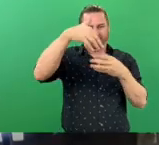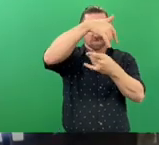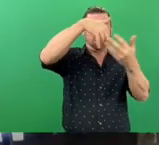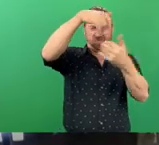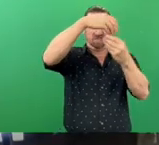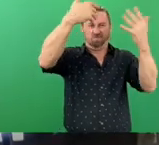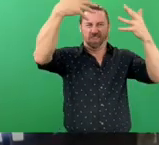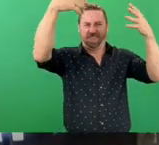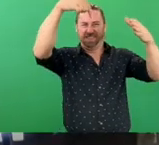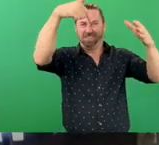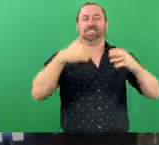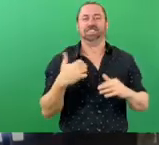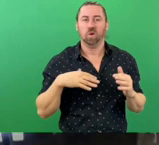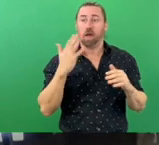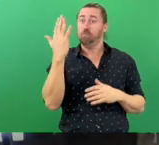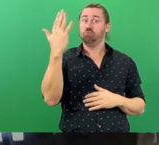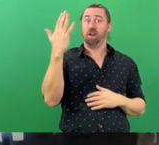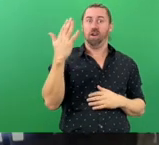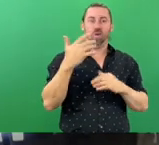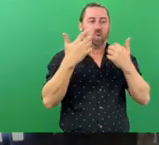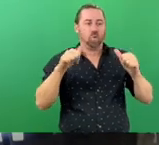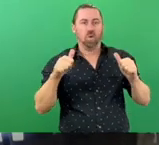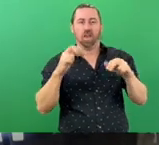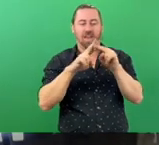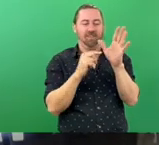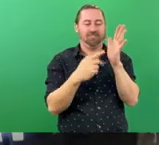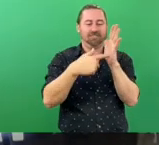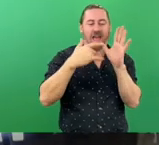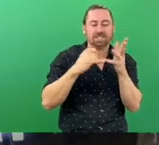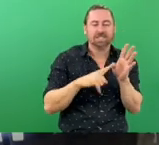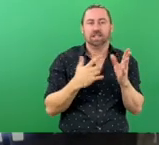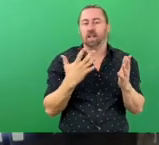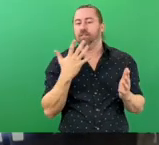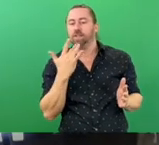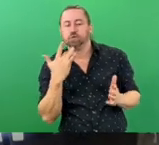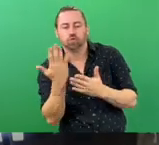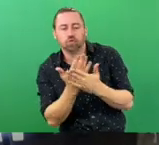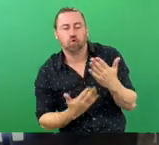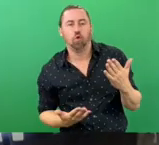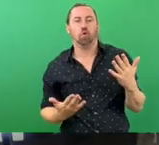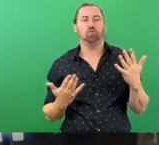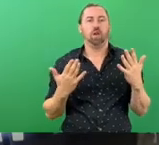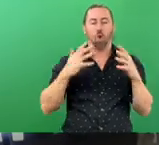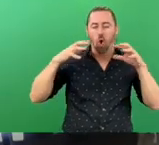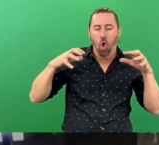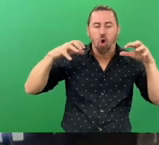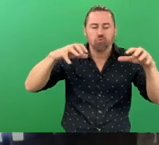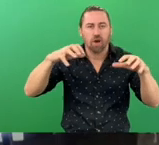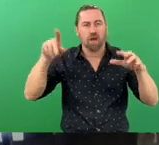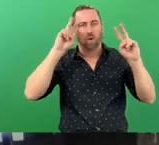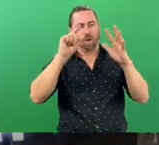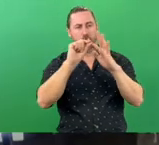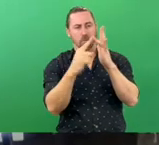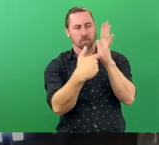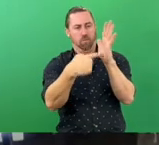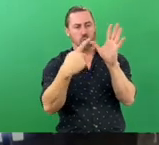that's also why mirrors have long been used in fantasy and fiction, in horror, as portals, right? The idea of